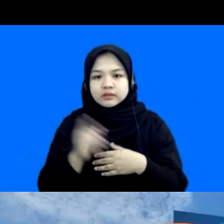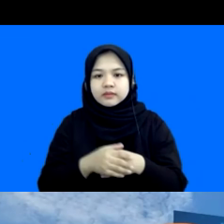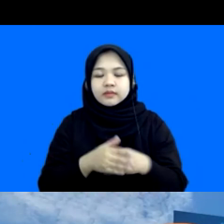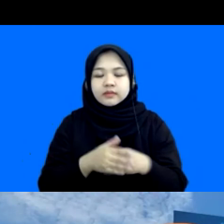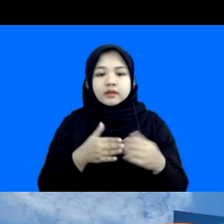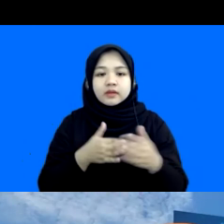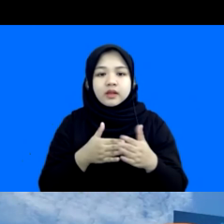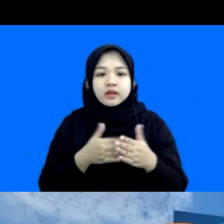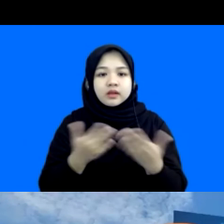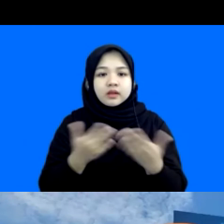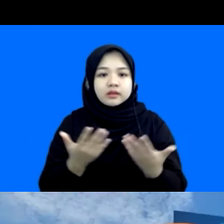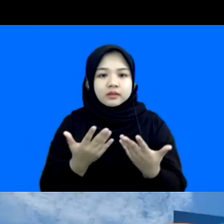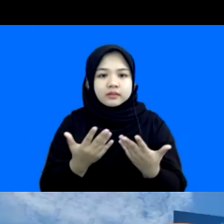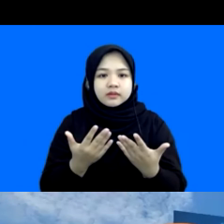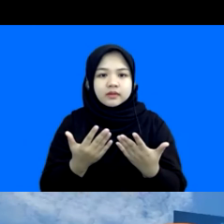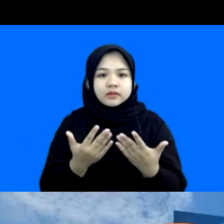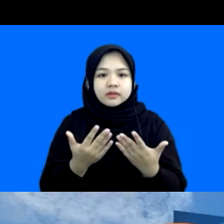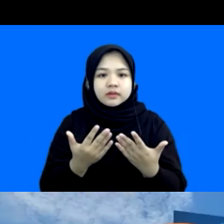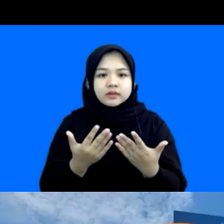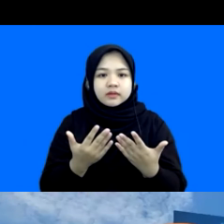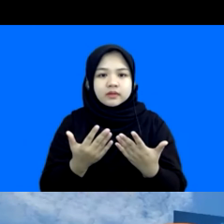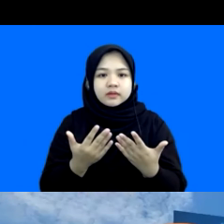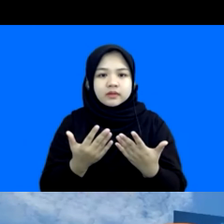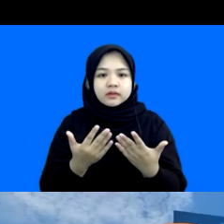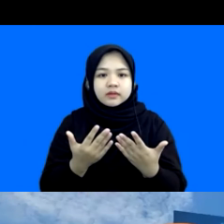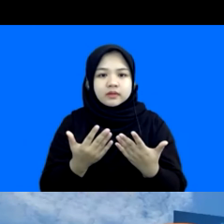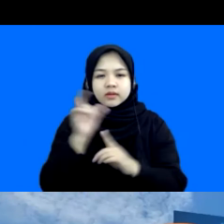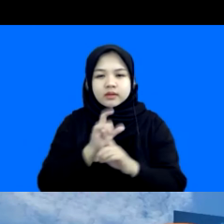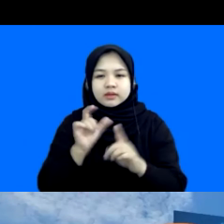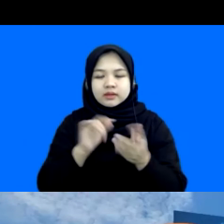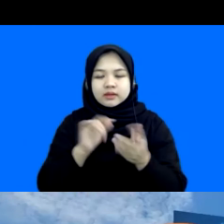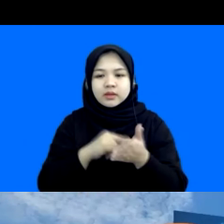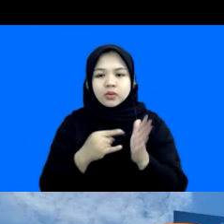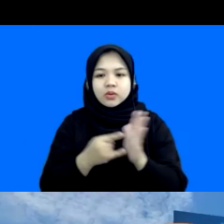tracing technologies would not really work unless